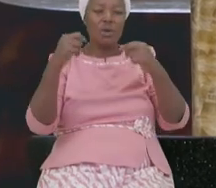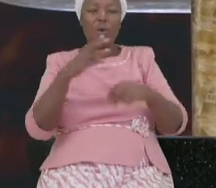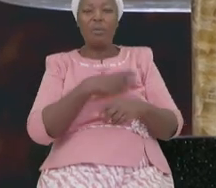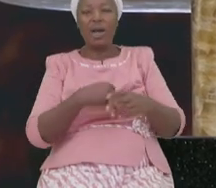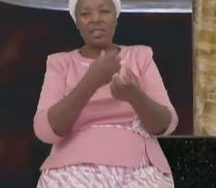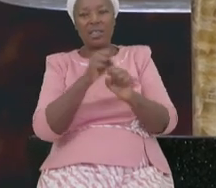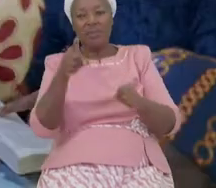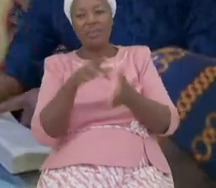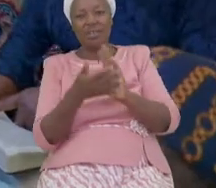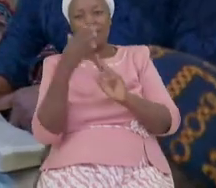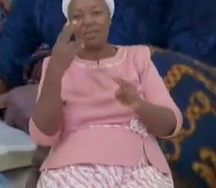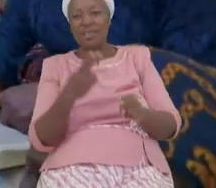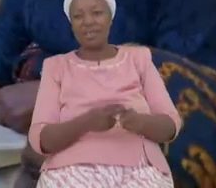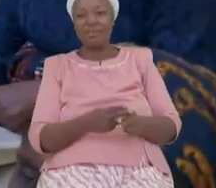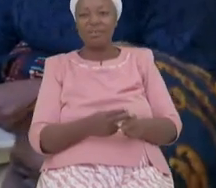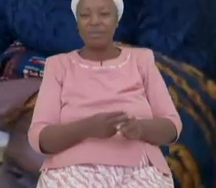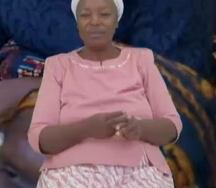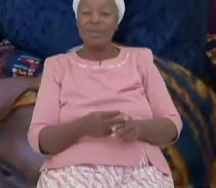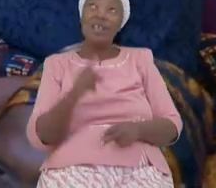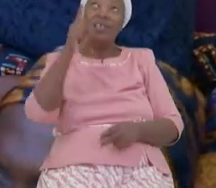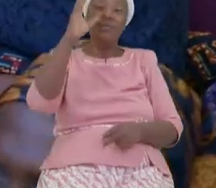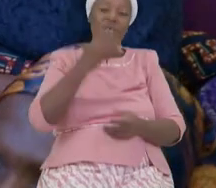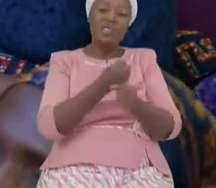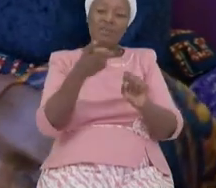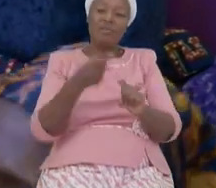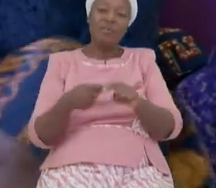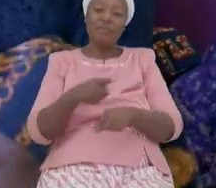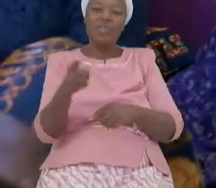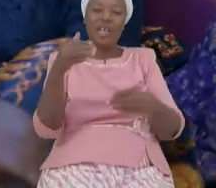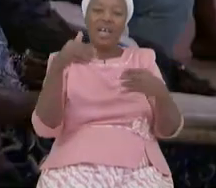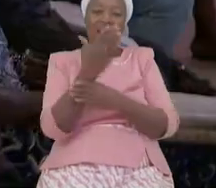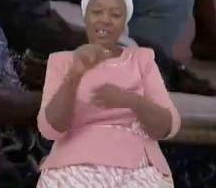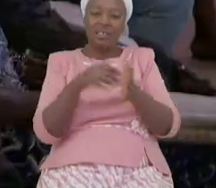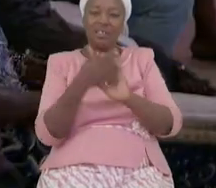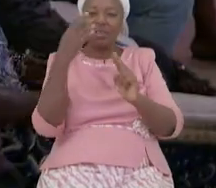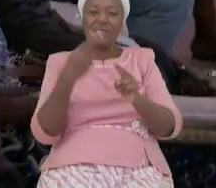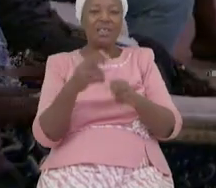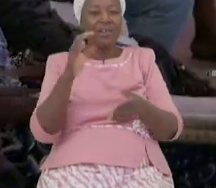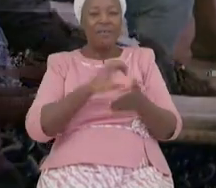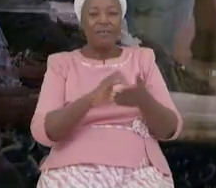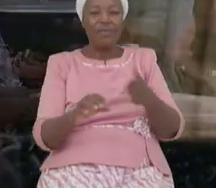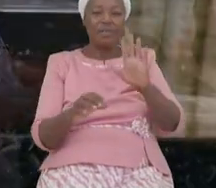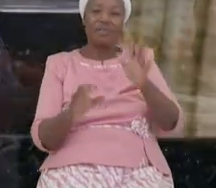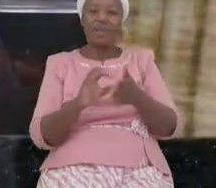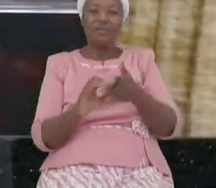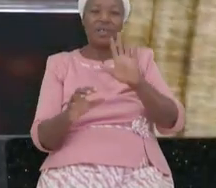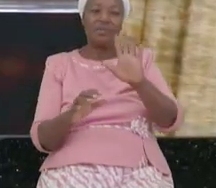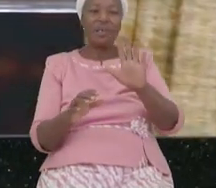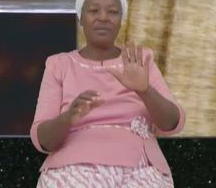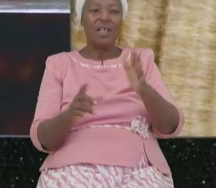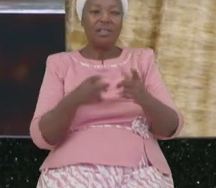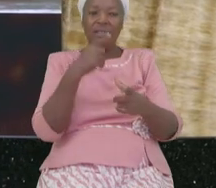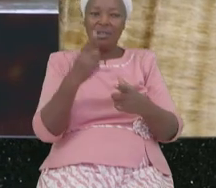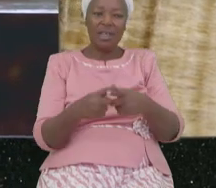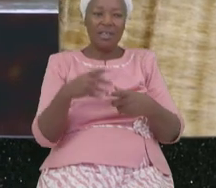you. He will save you from their hands. Look at verse 5. In verse 5,